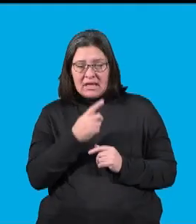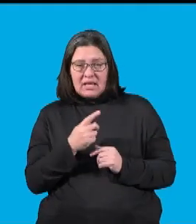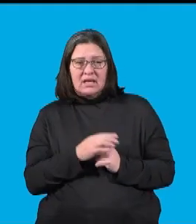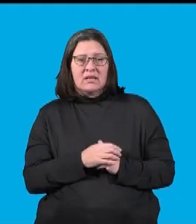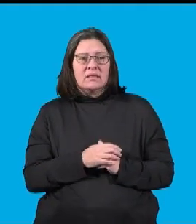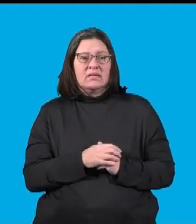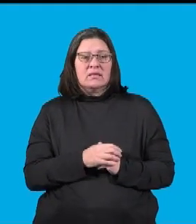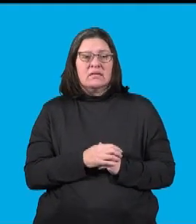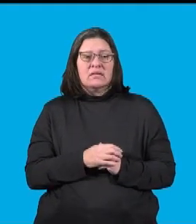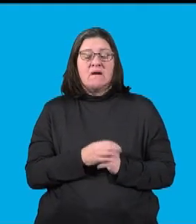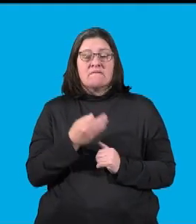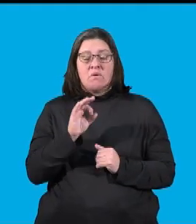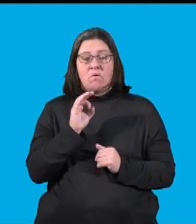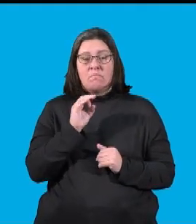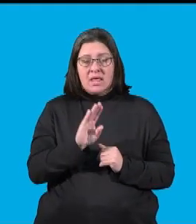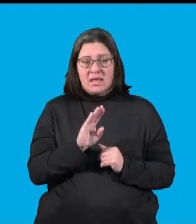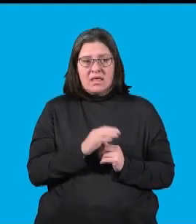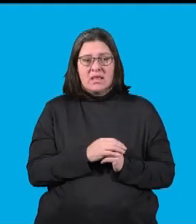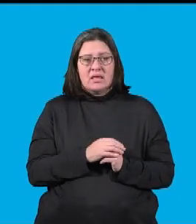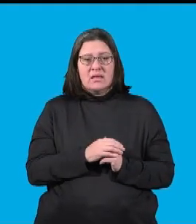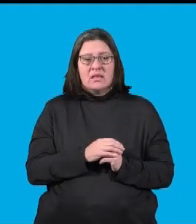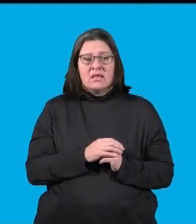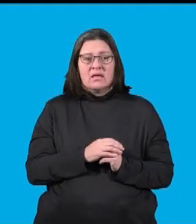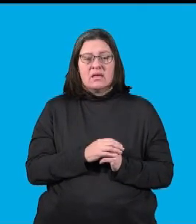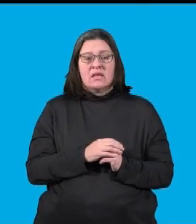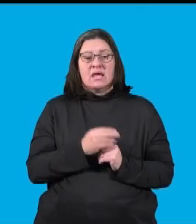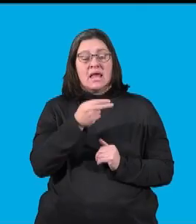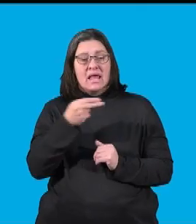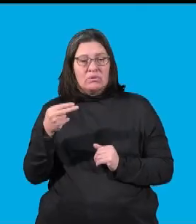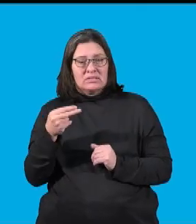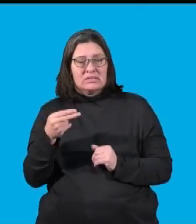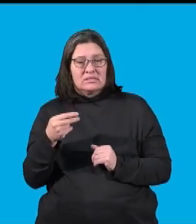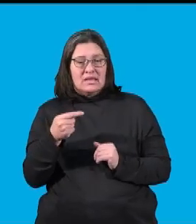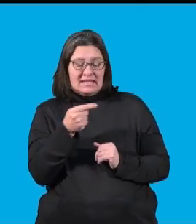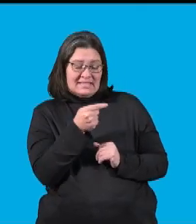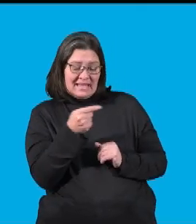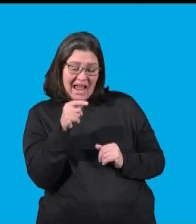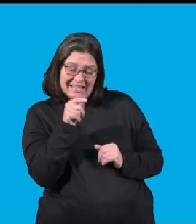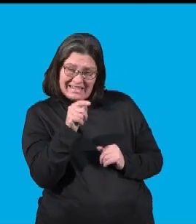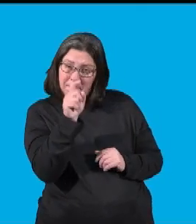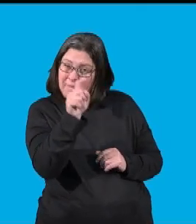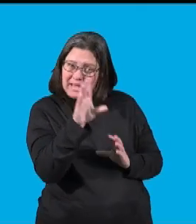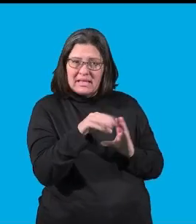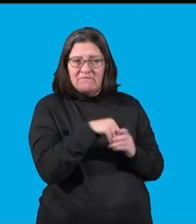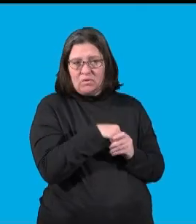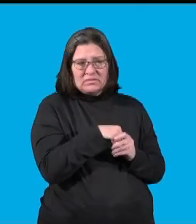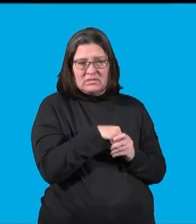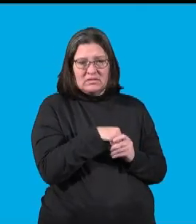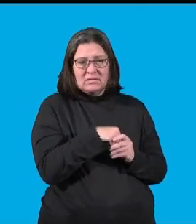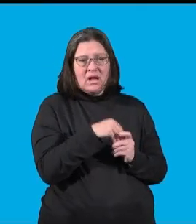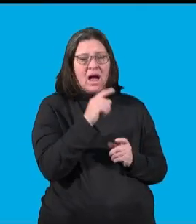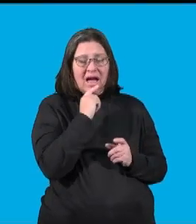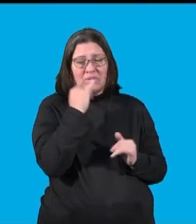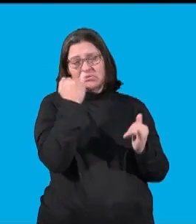need to say, therefore, B is equal to, and we include the sign. If you don't include the sign, you will